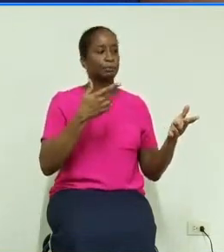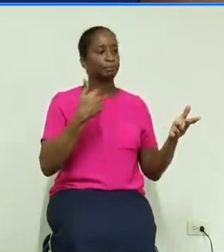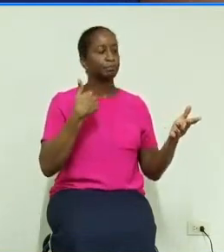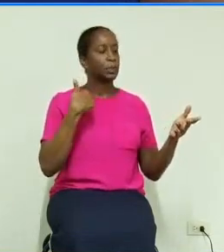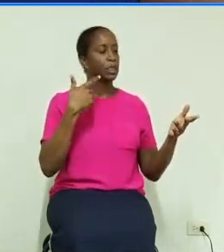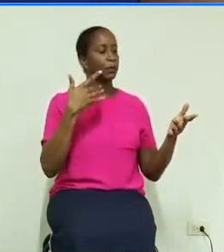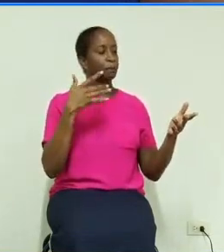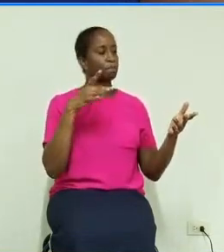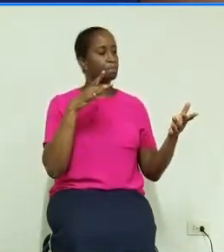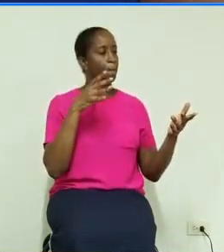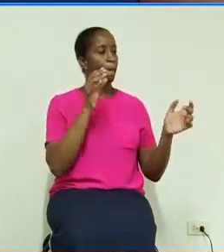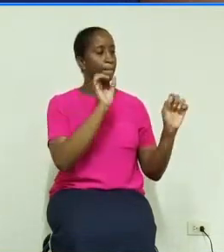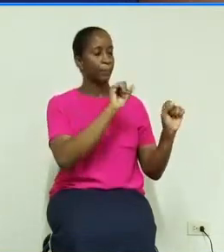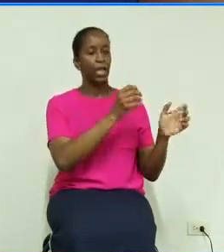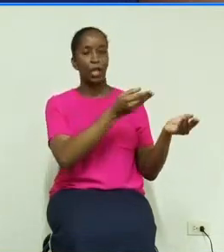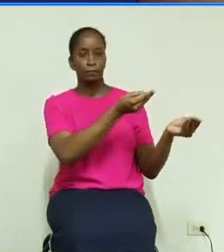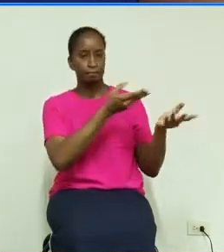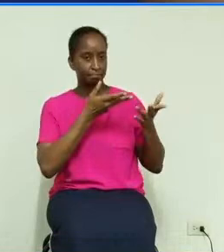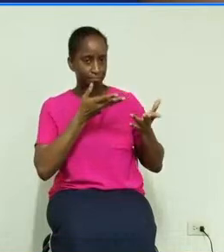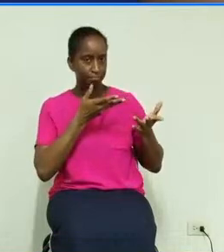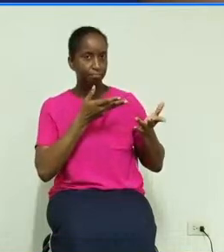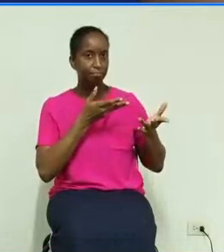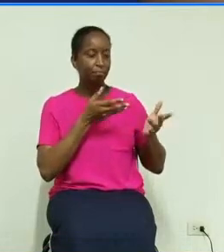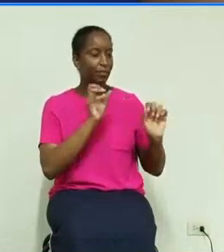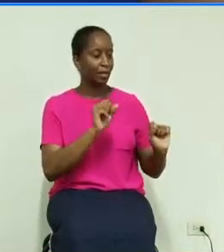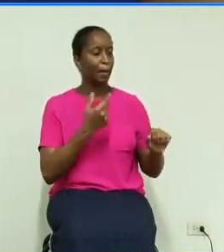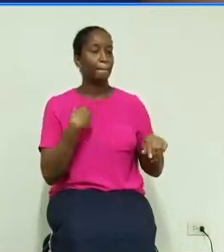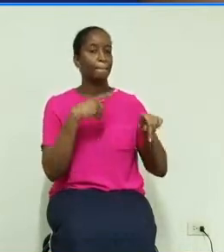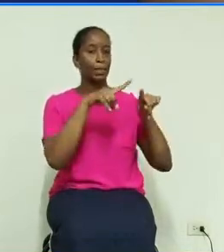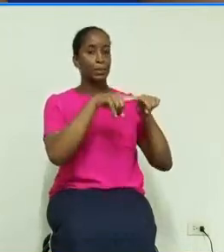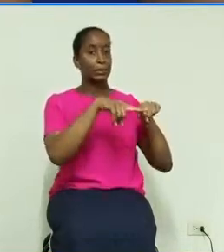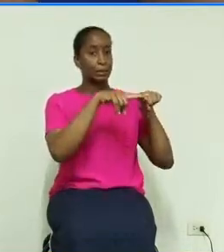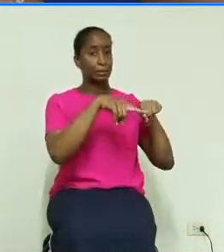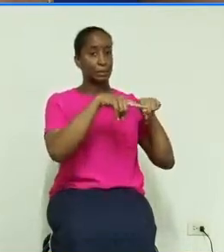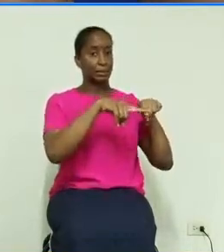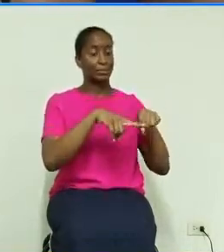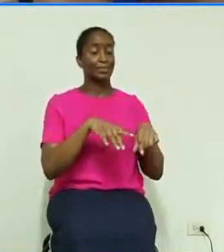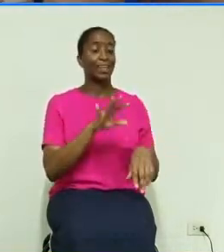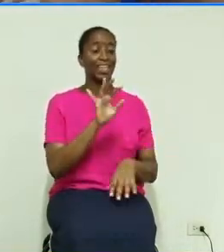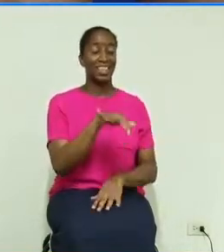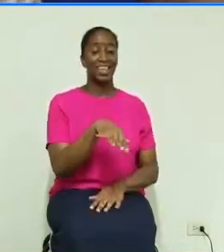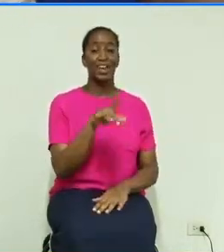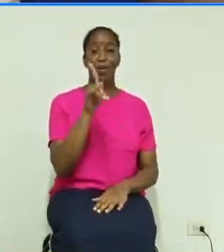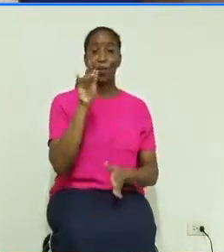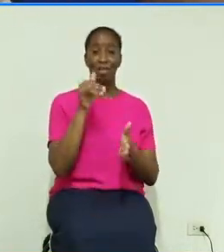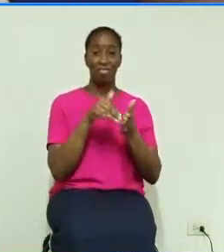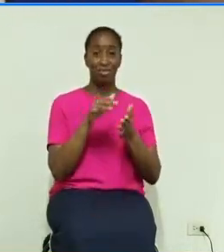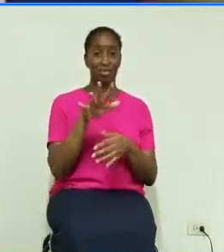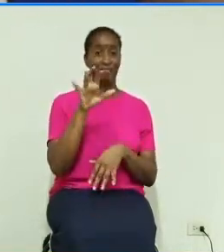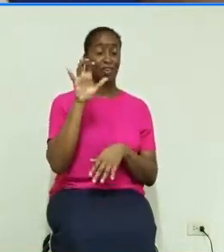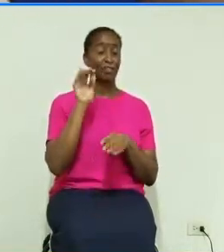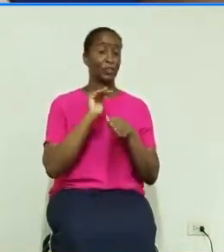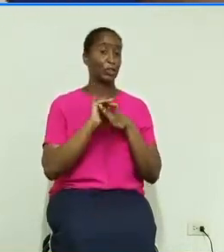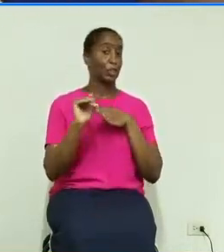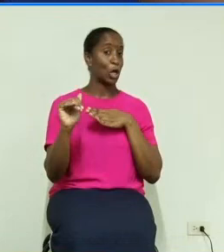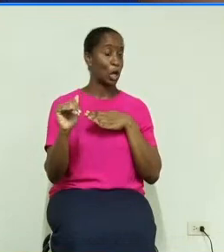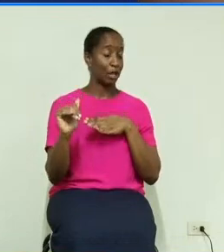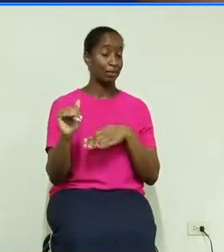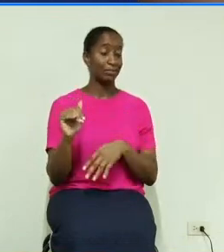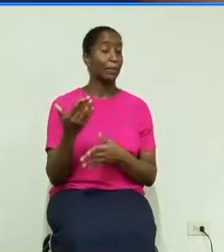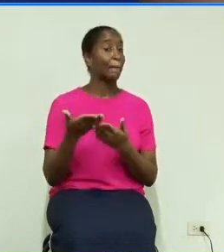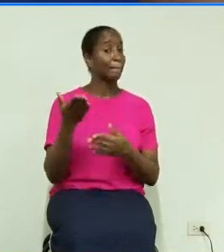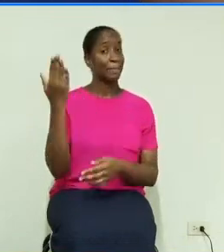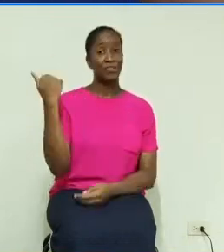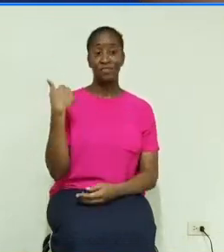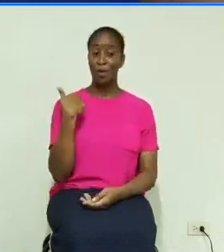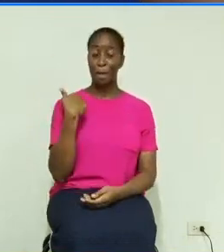because in my days, it wasn't even that. So, It wasn't even that. it wasn't